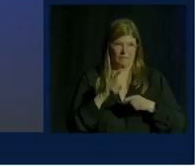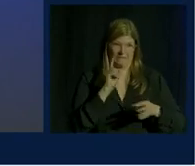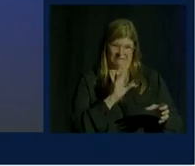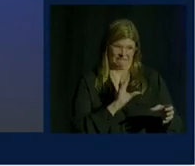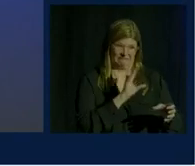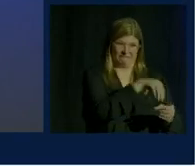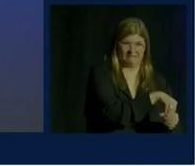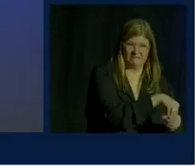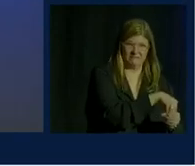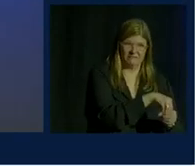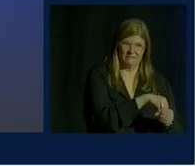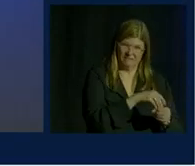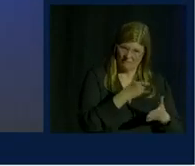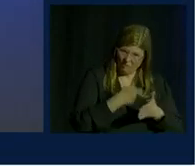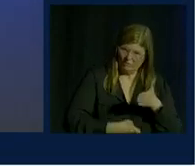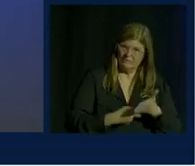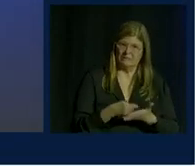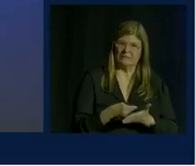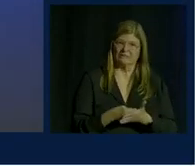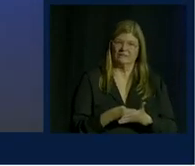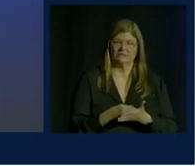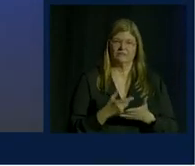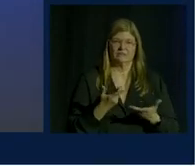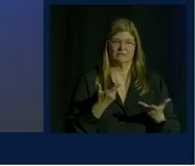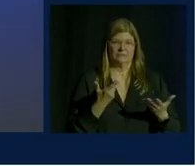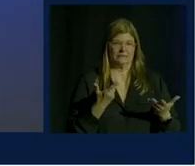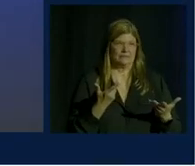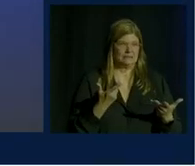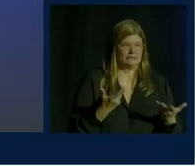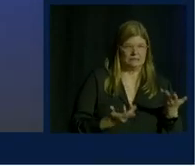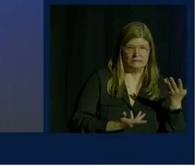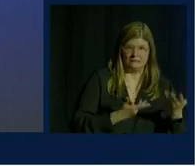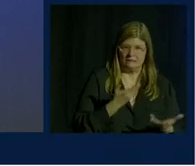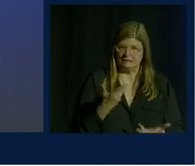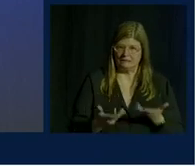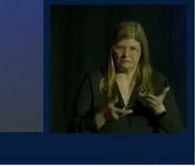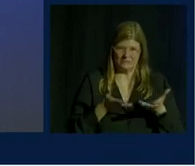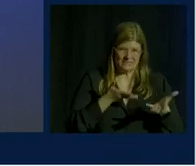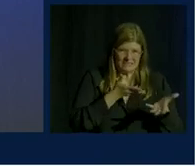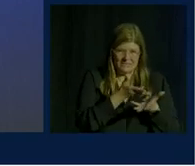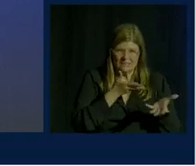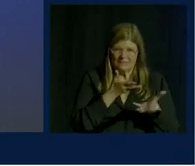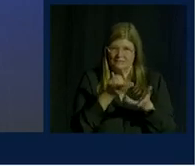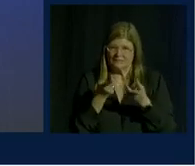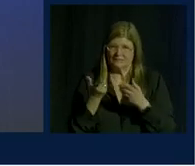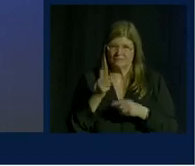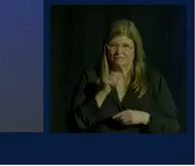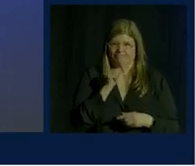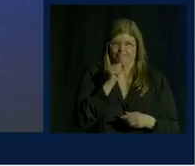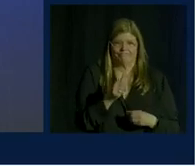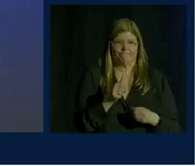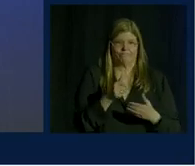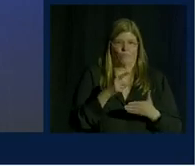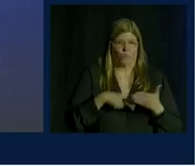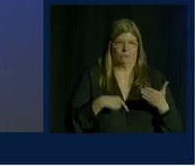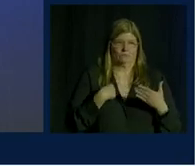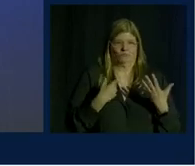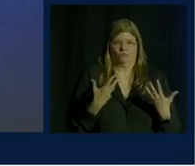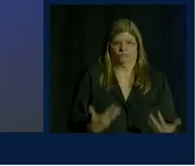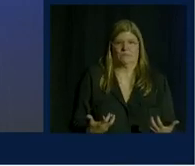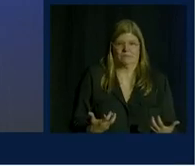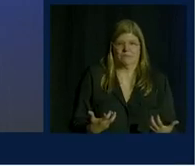and the service we were receiving and that our customers were receiving was not what we wanted to put out there. And it was